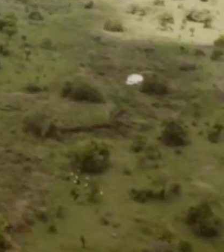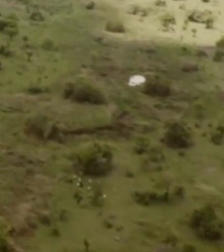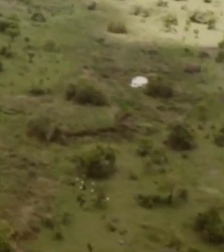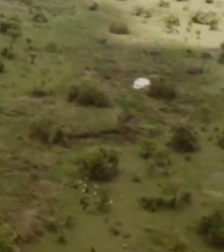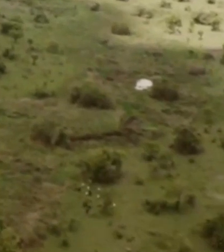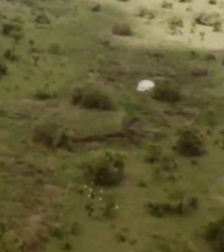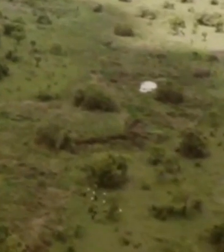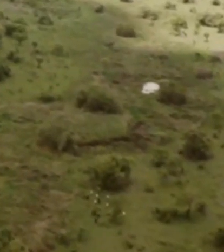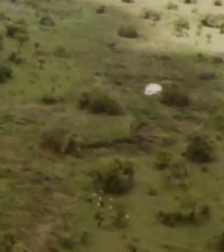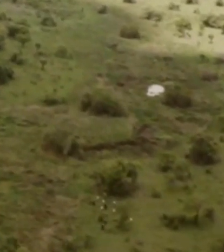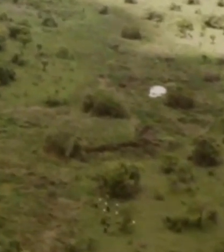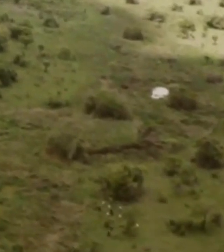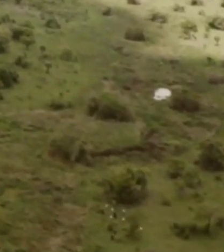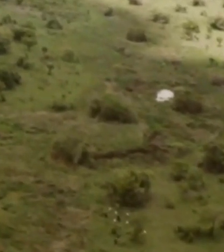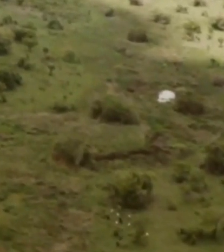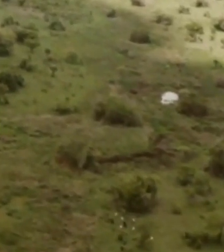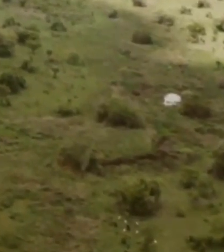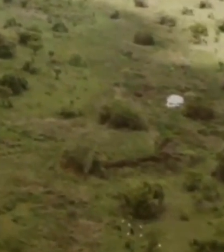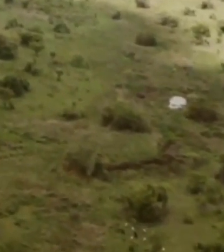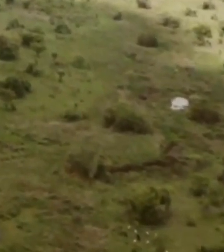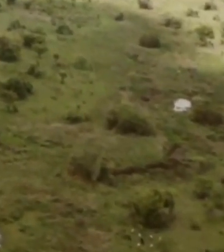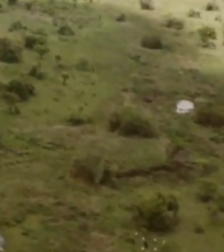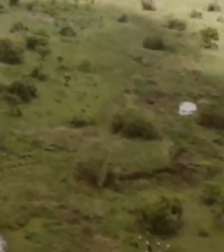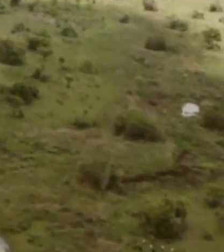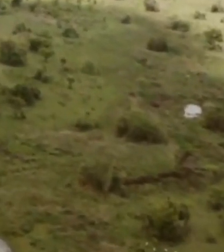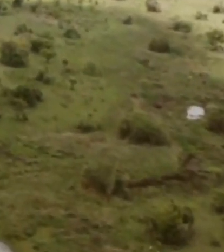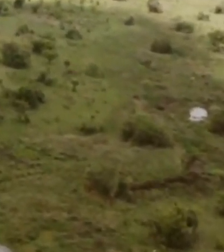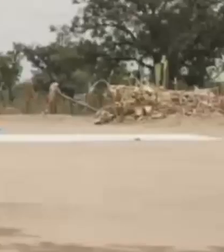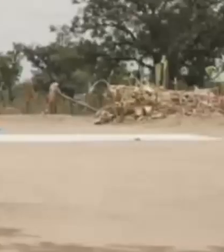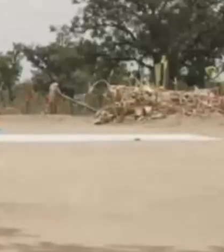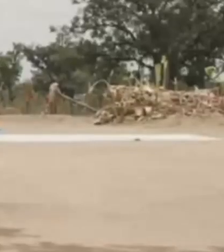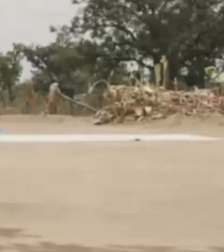demonstrate optimum use of natural resources for community resilience.